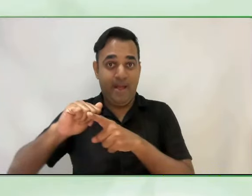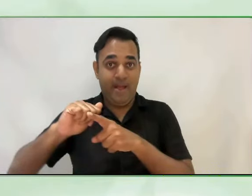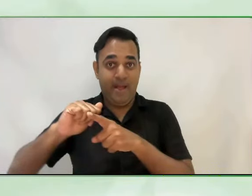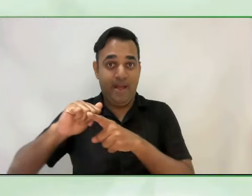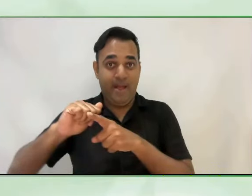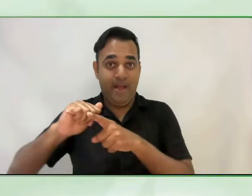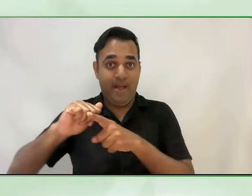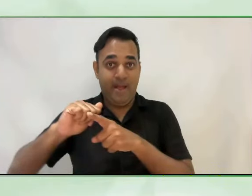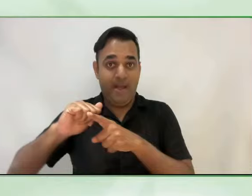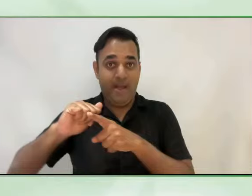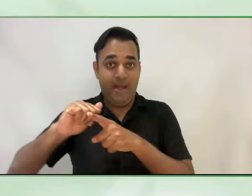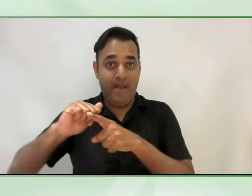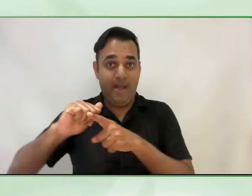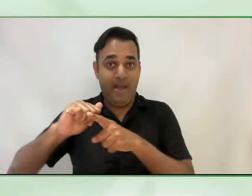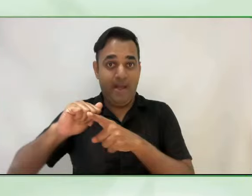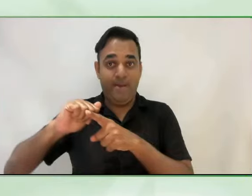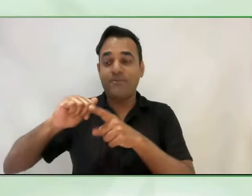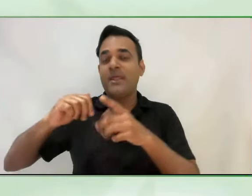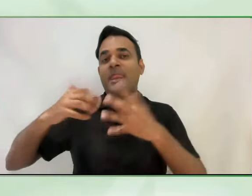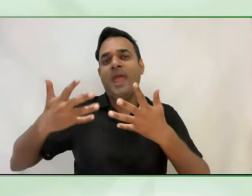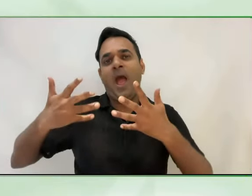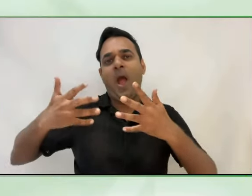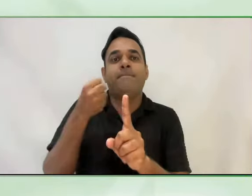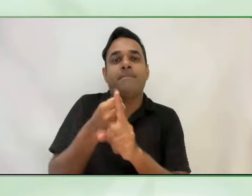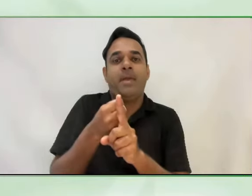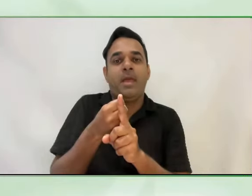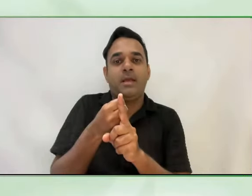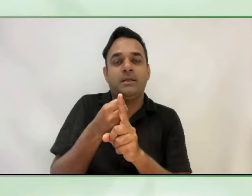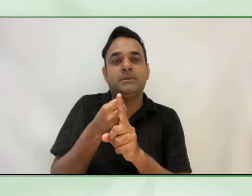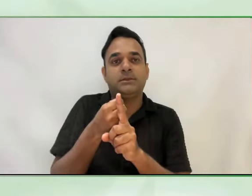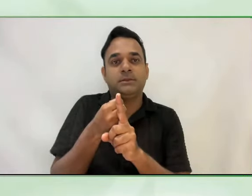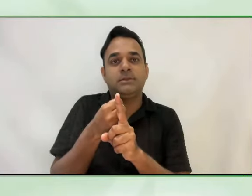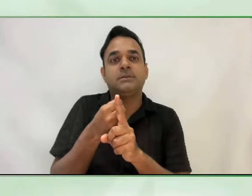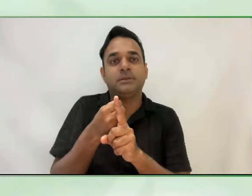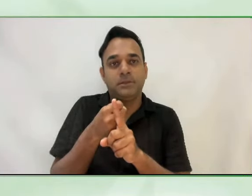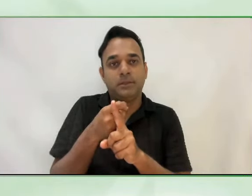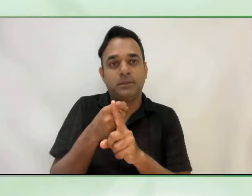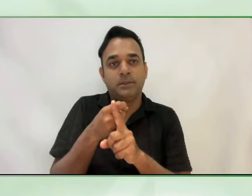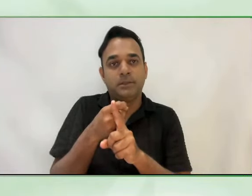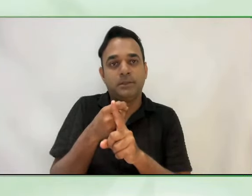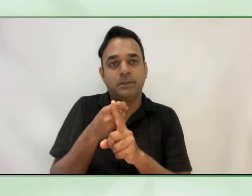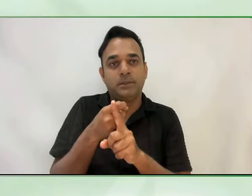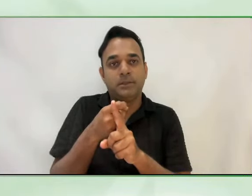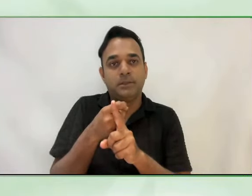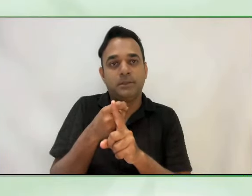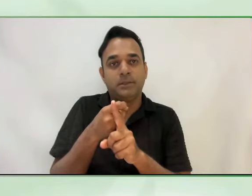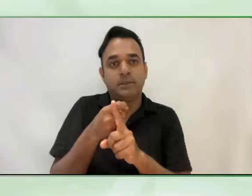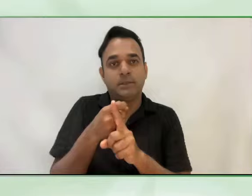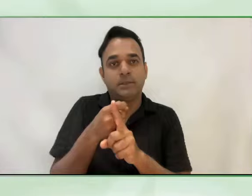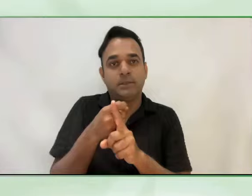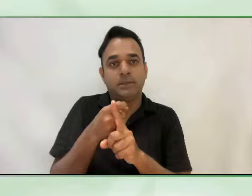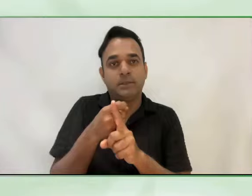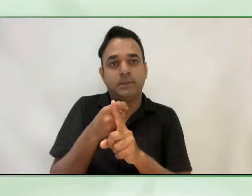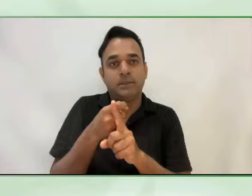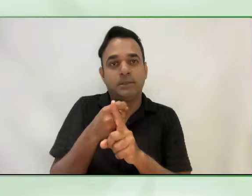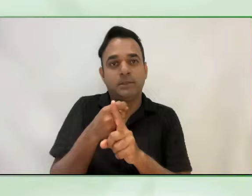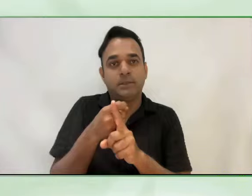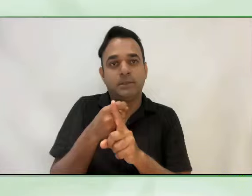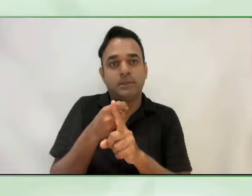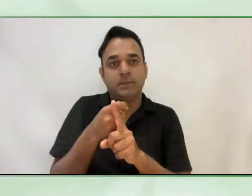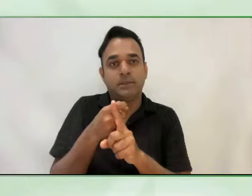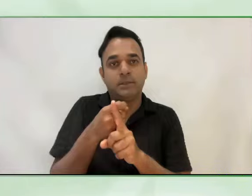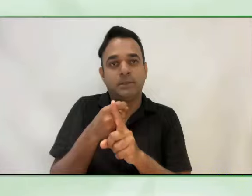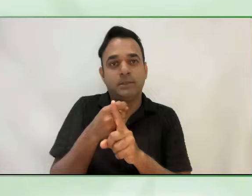people. I think that one thing that is really clear here is the benefit that the company,